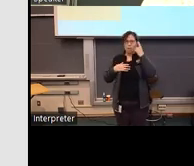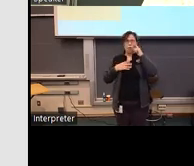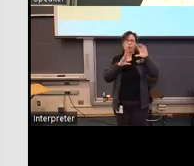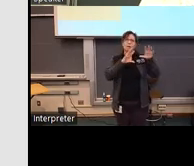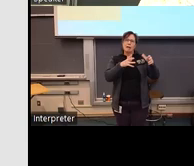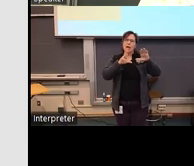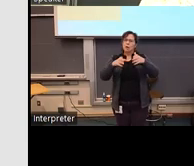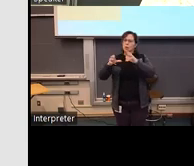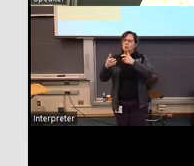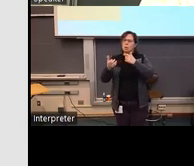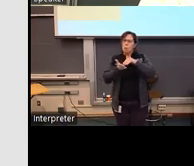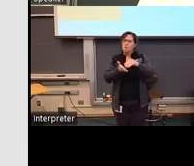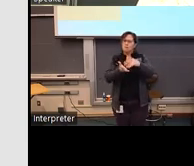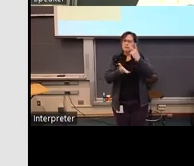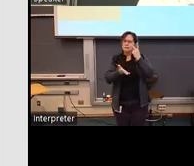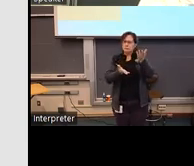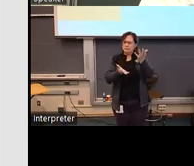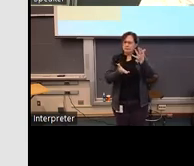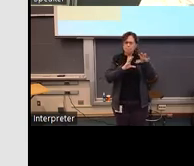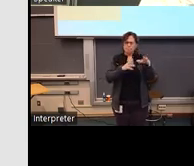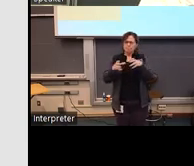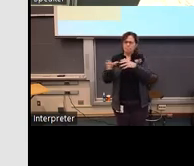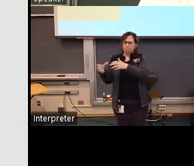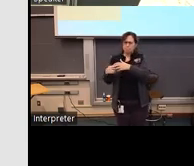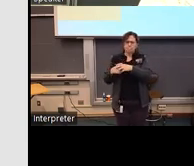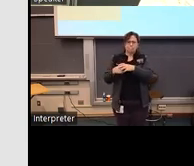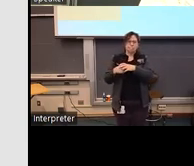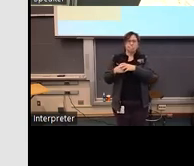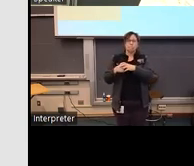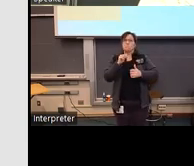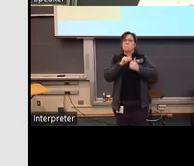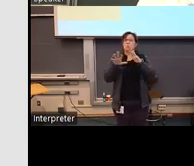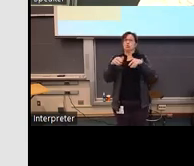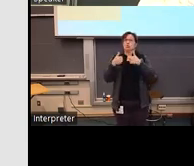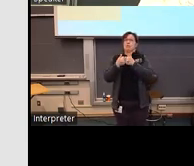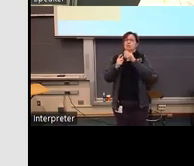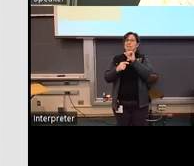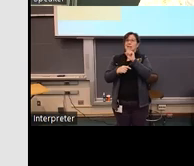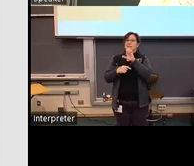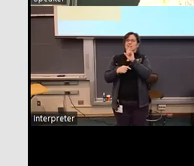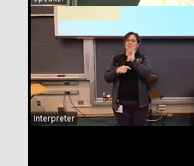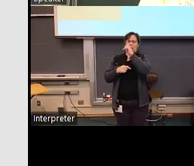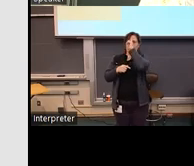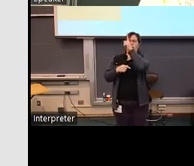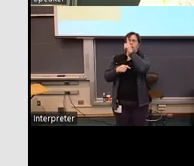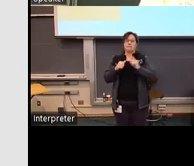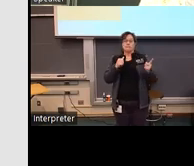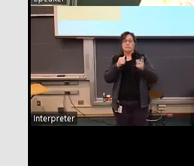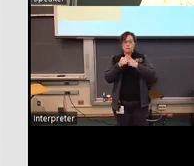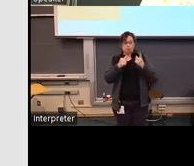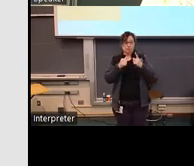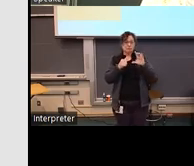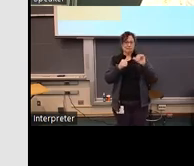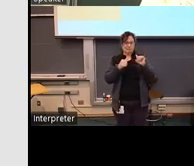that I typically see, and I tried to think of the more challenging cases. So case one,